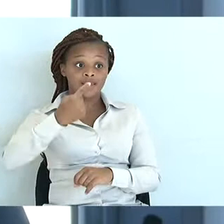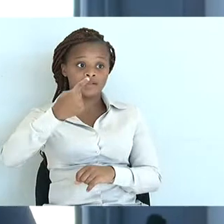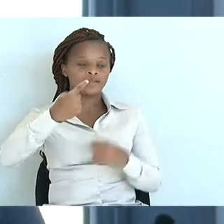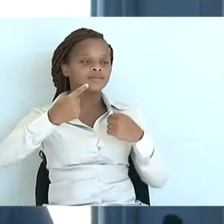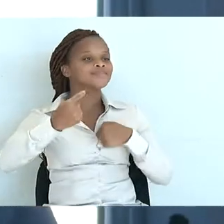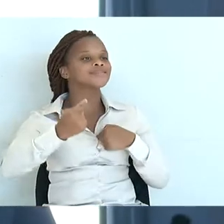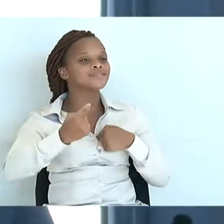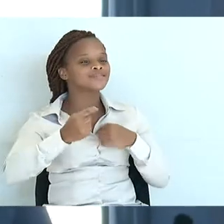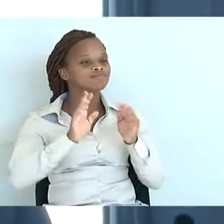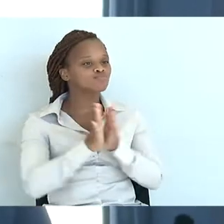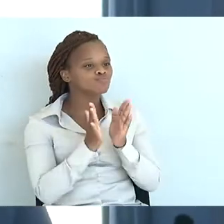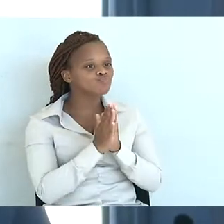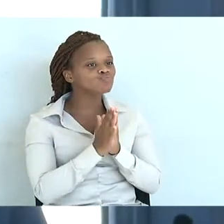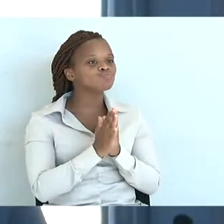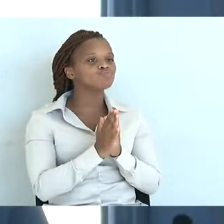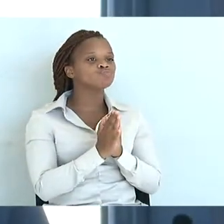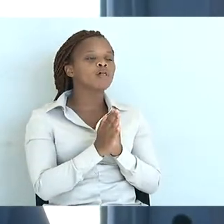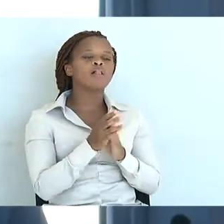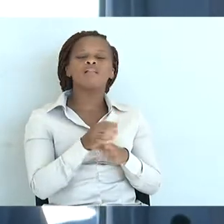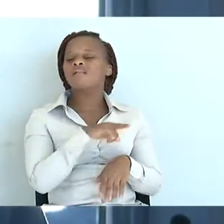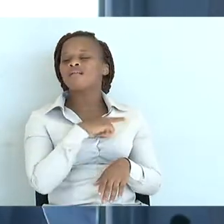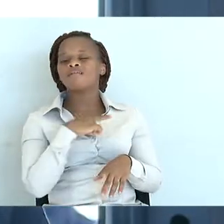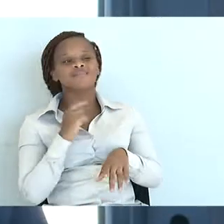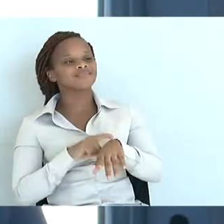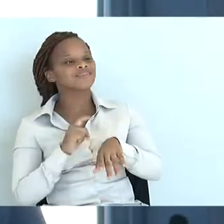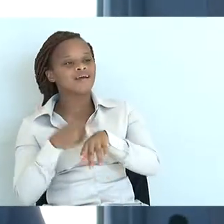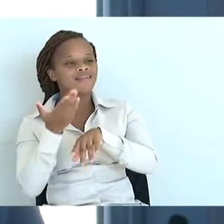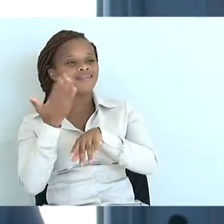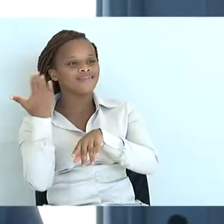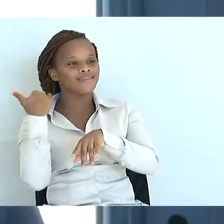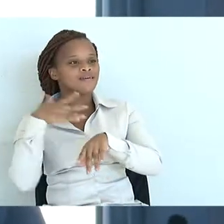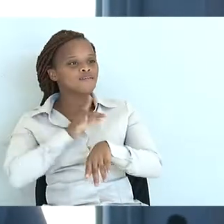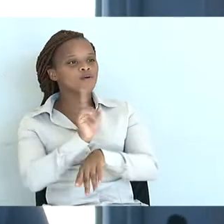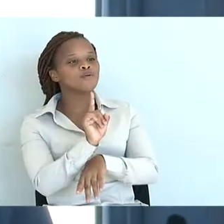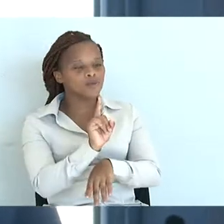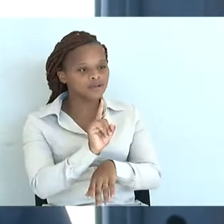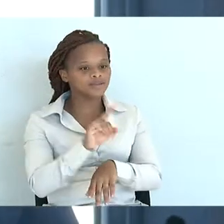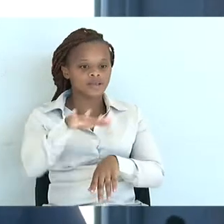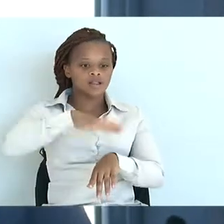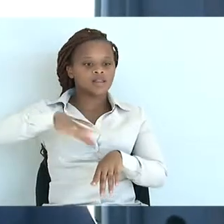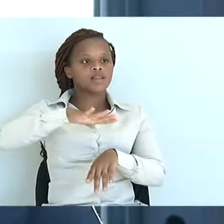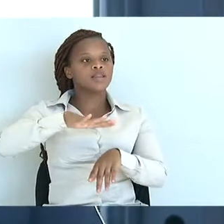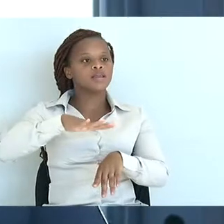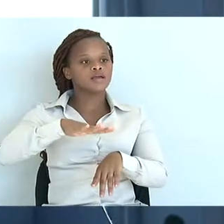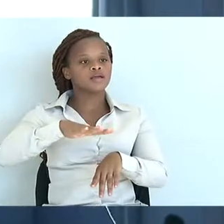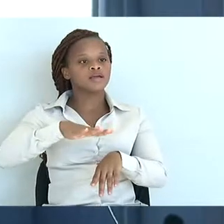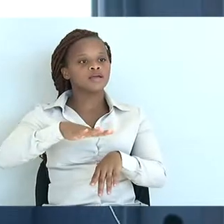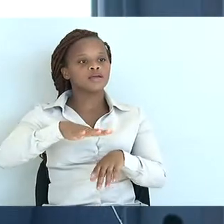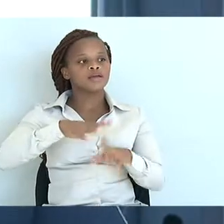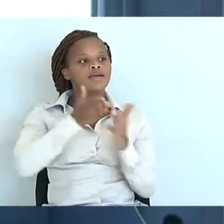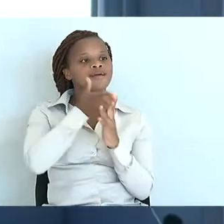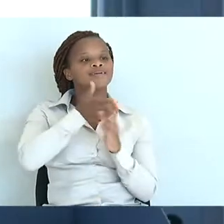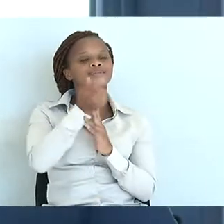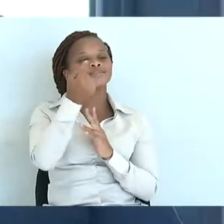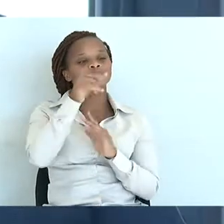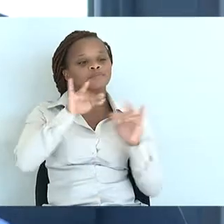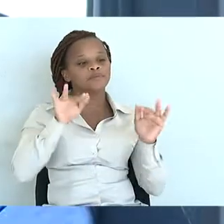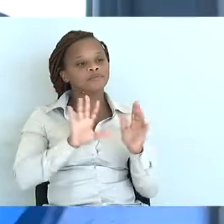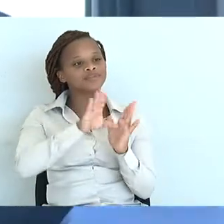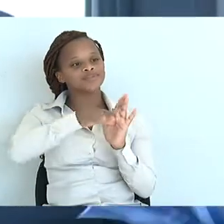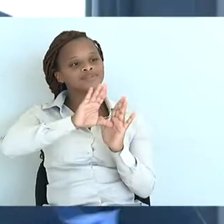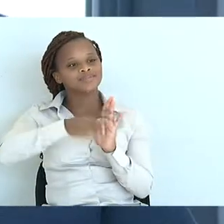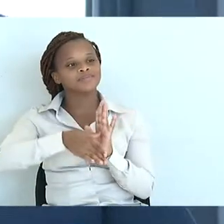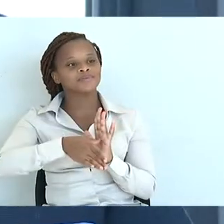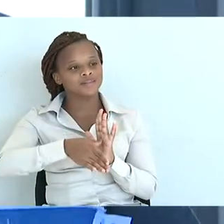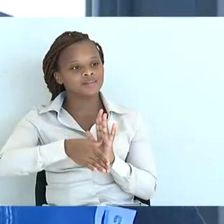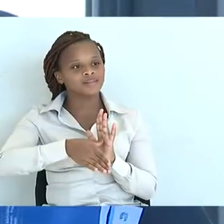time facilities of disabled people in sports in the district. Till now,